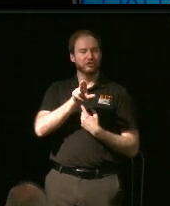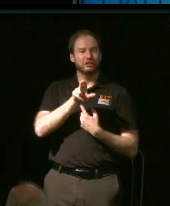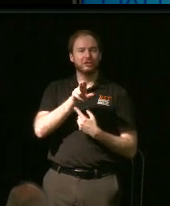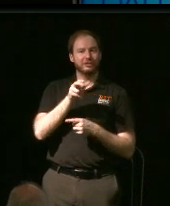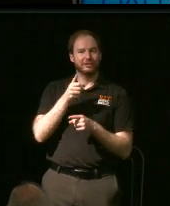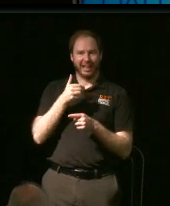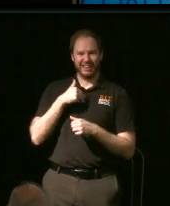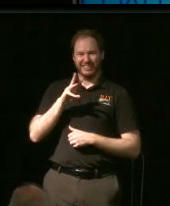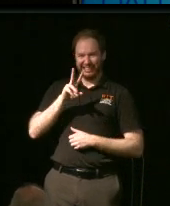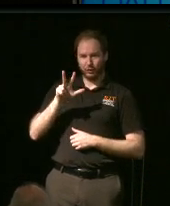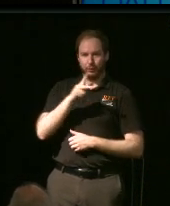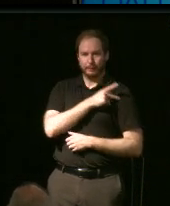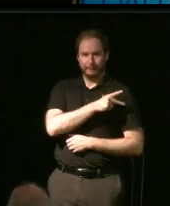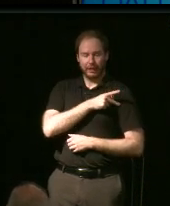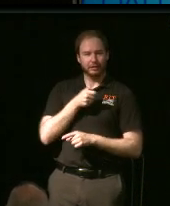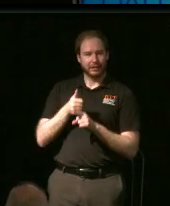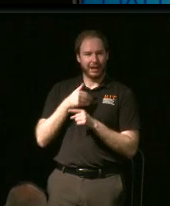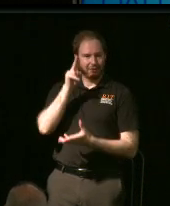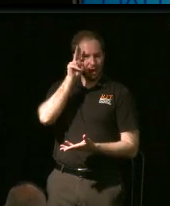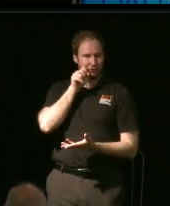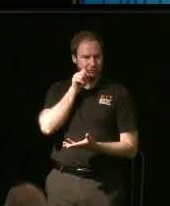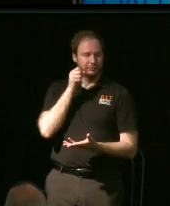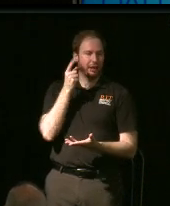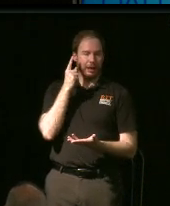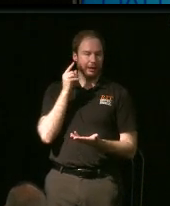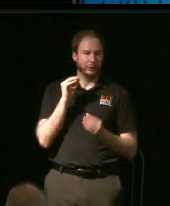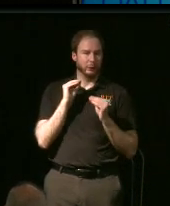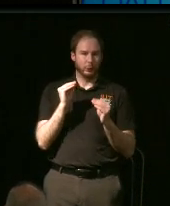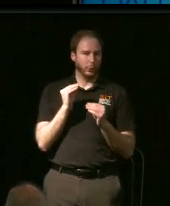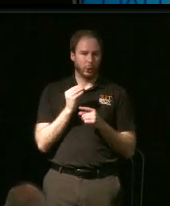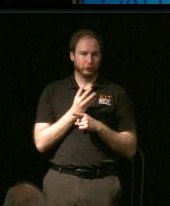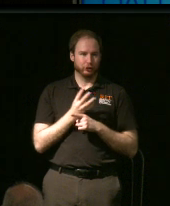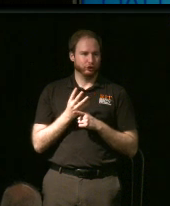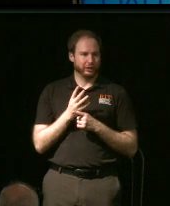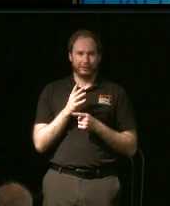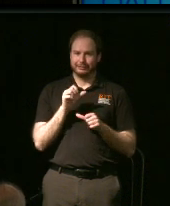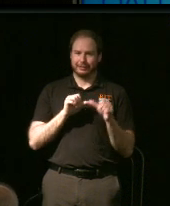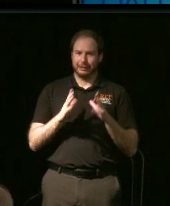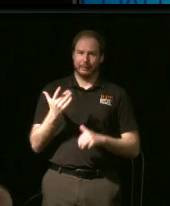clinical diagnosis of Usher syndrome, but of course there was no genetics.